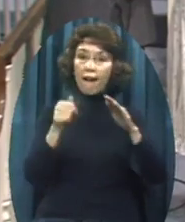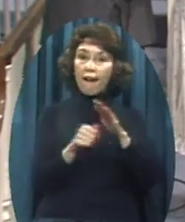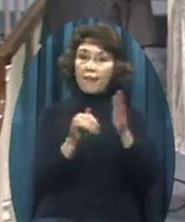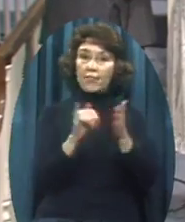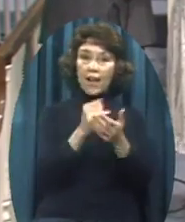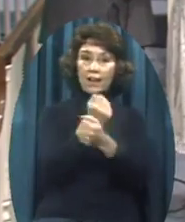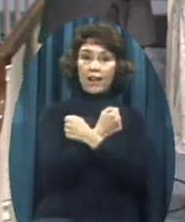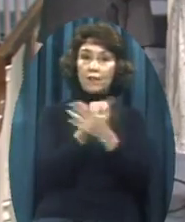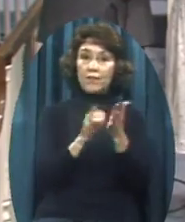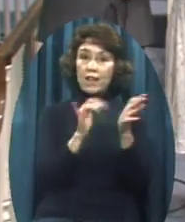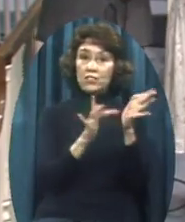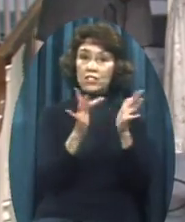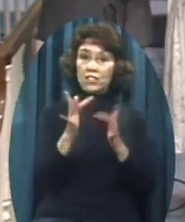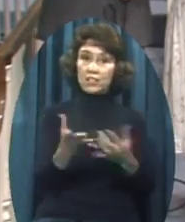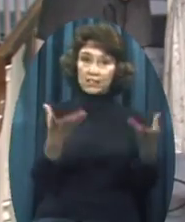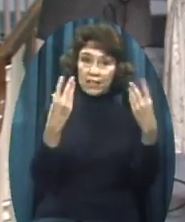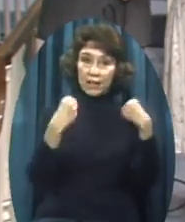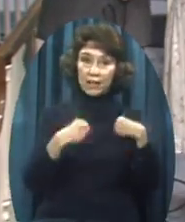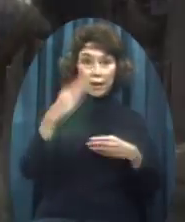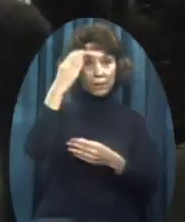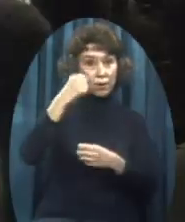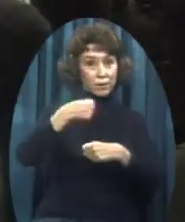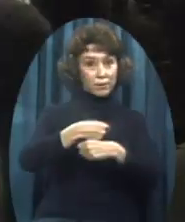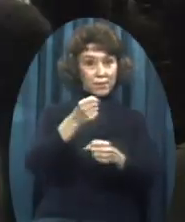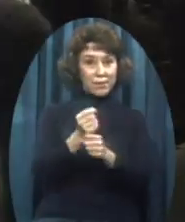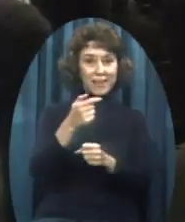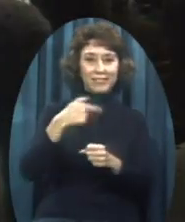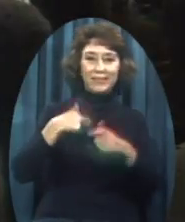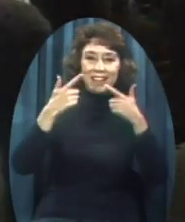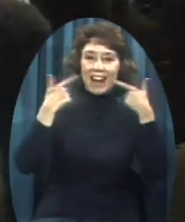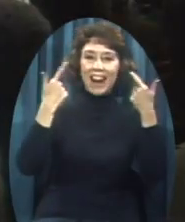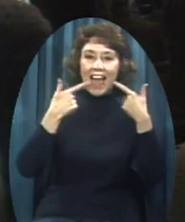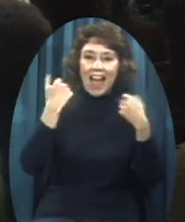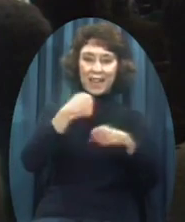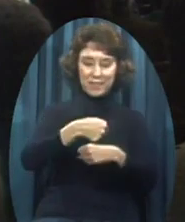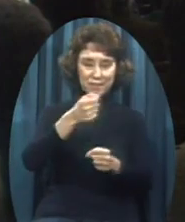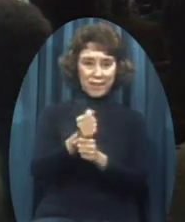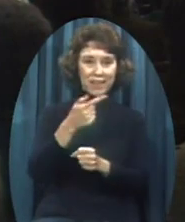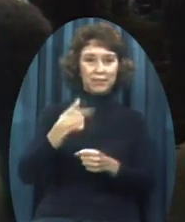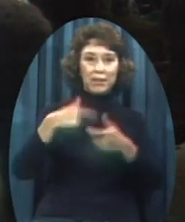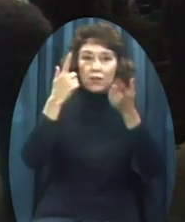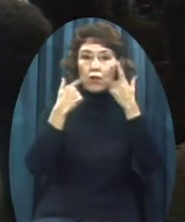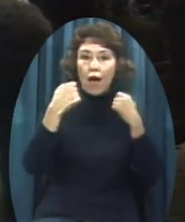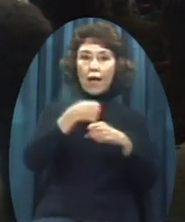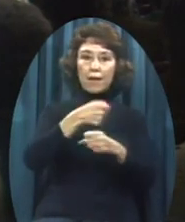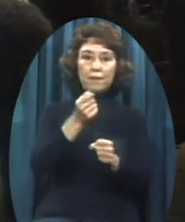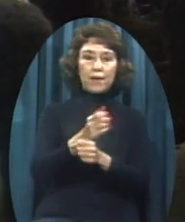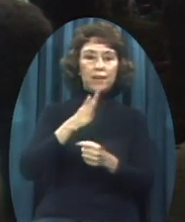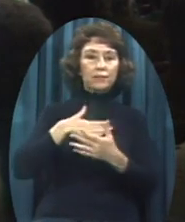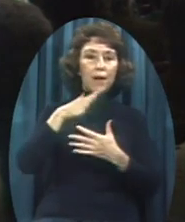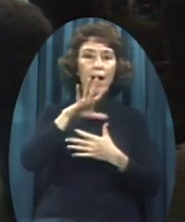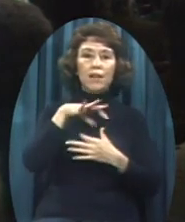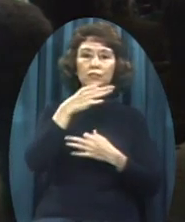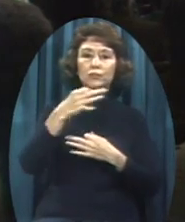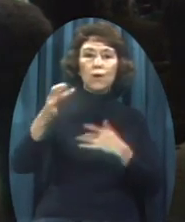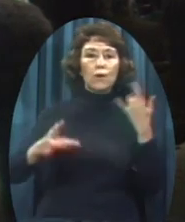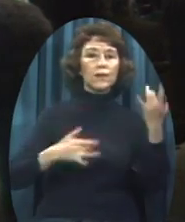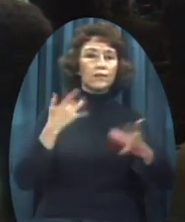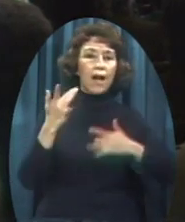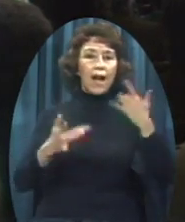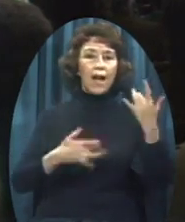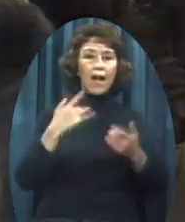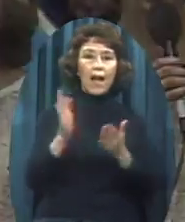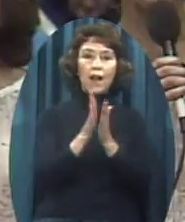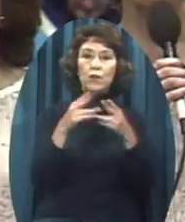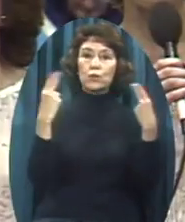Jesus did impart. Cause it makes me laugh and makes me cry. Let's set my sinful soul apart.